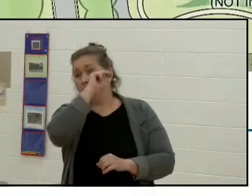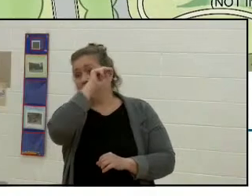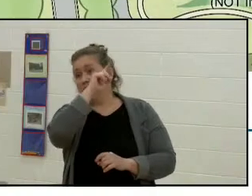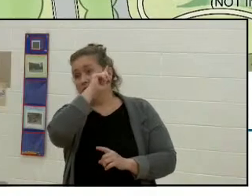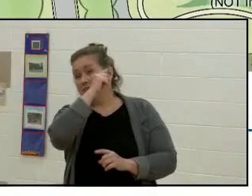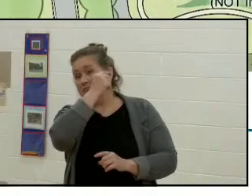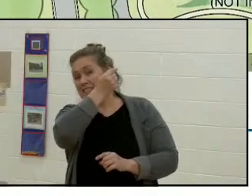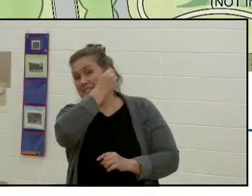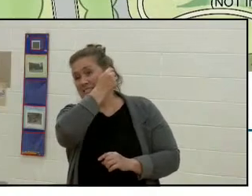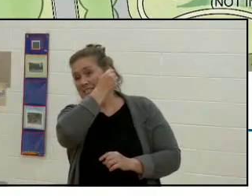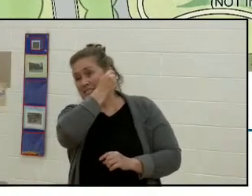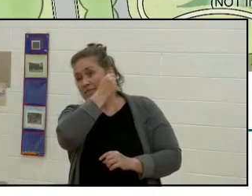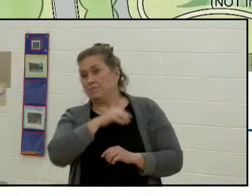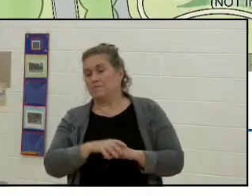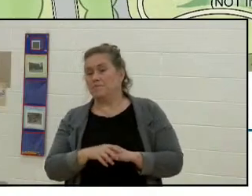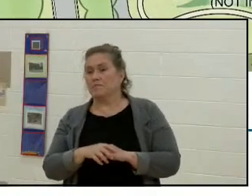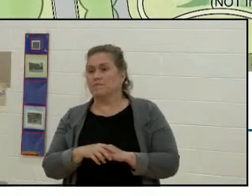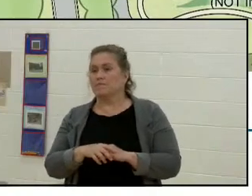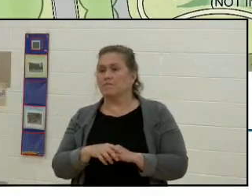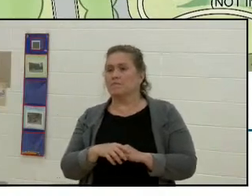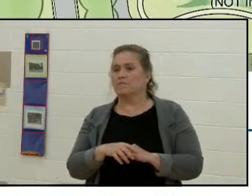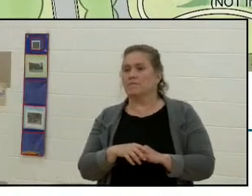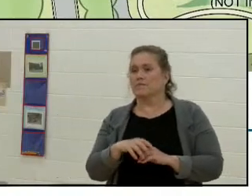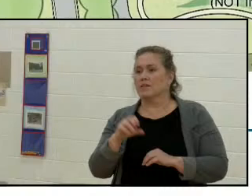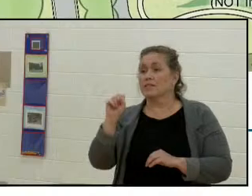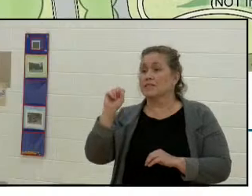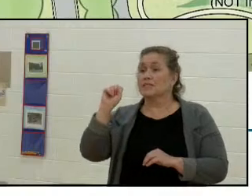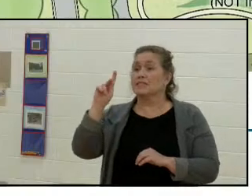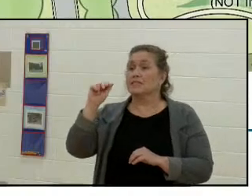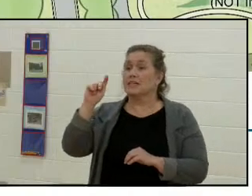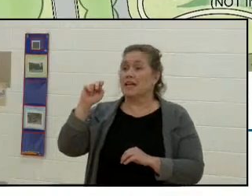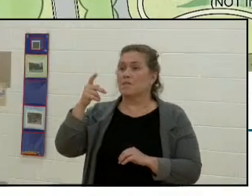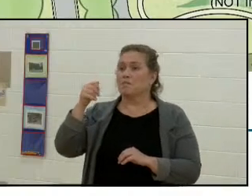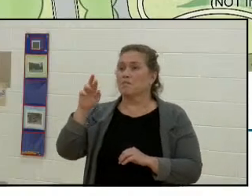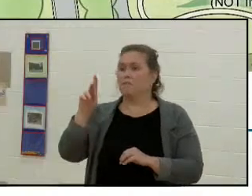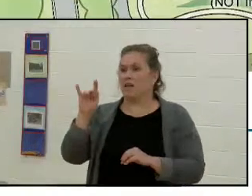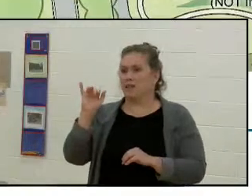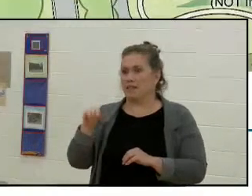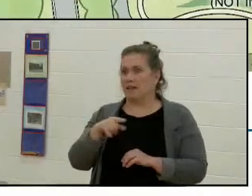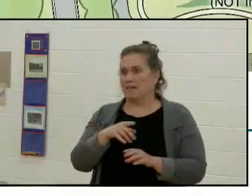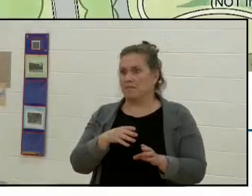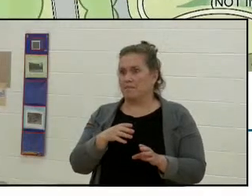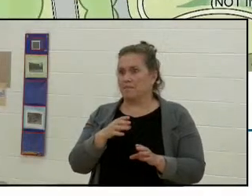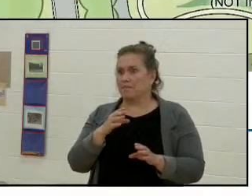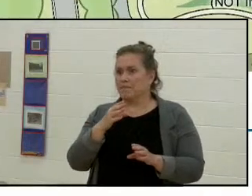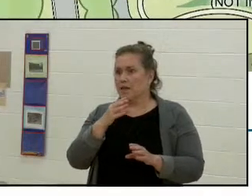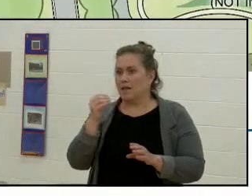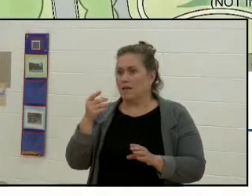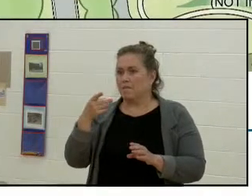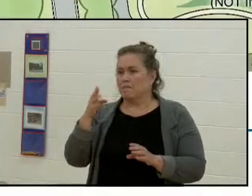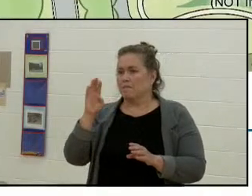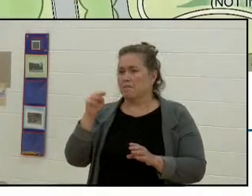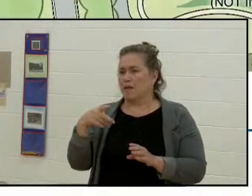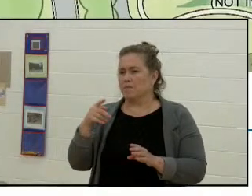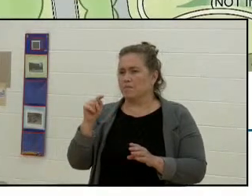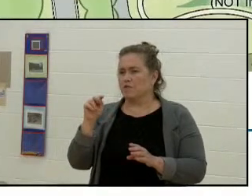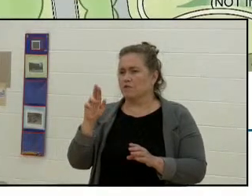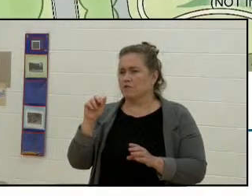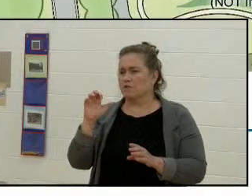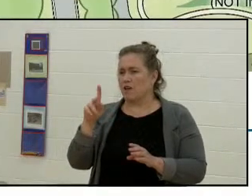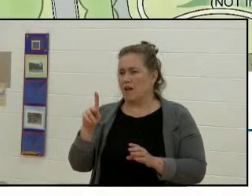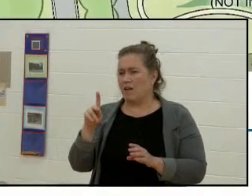So again, the skate park and pump track improvements aren't within our scope. So we don't have any